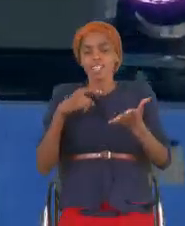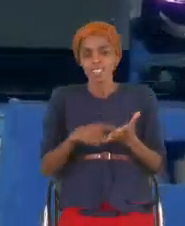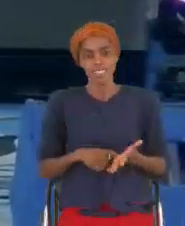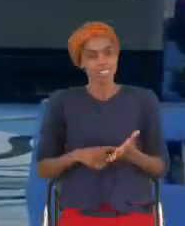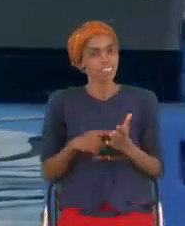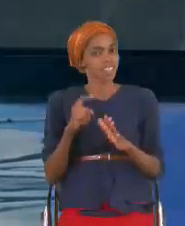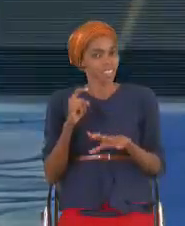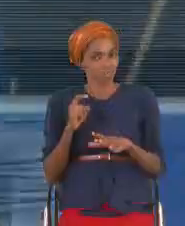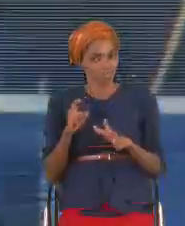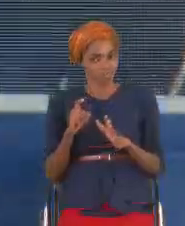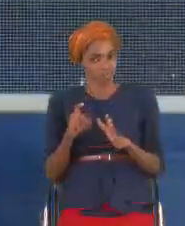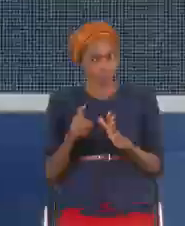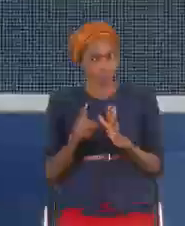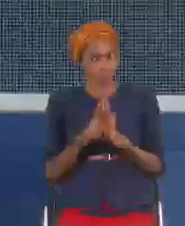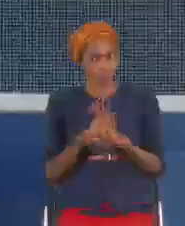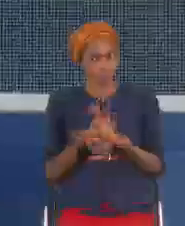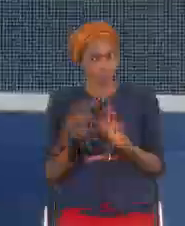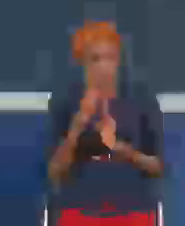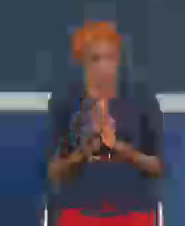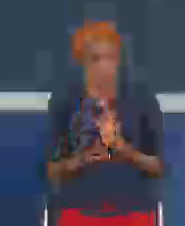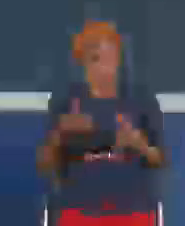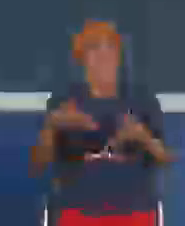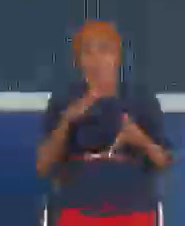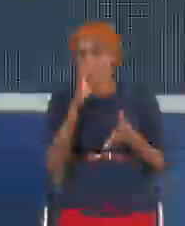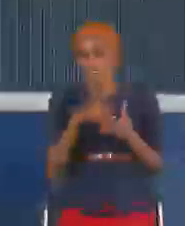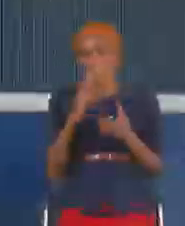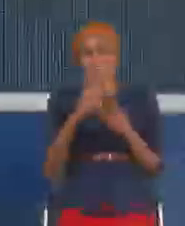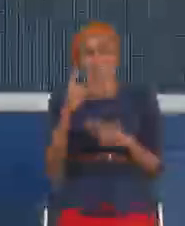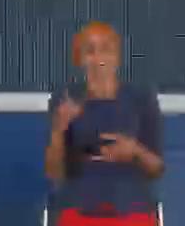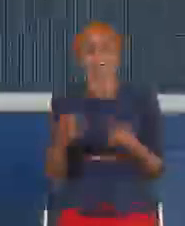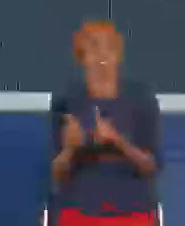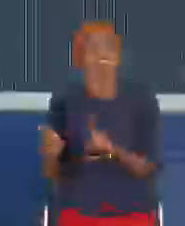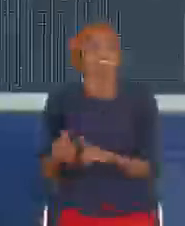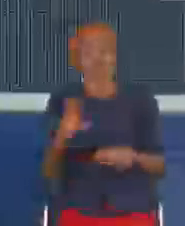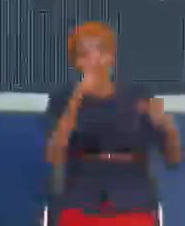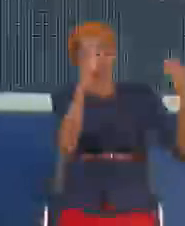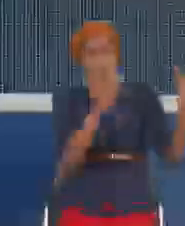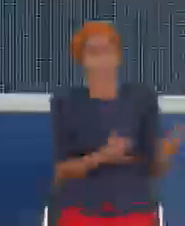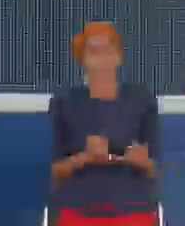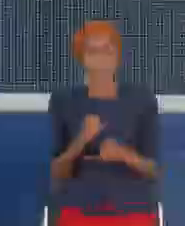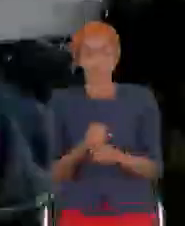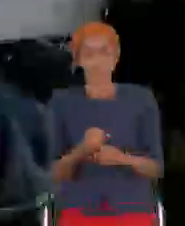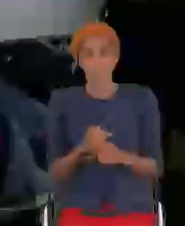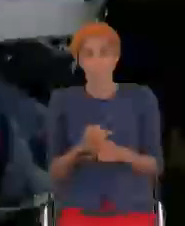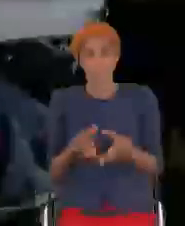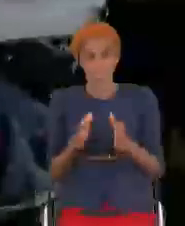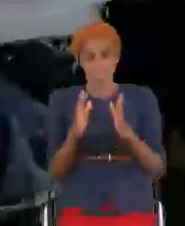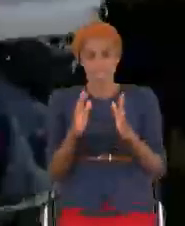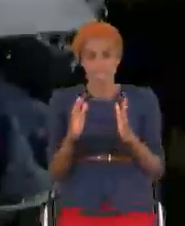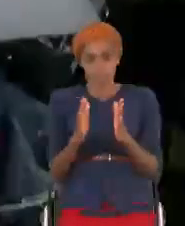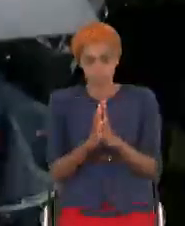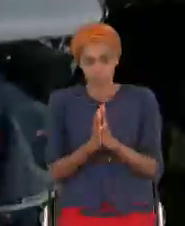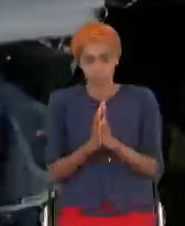hour, be it unto you according to your faith. Heads bowed and eyes closed. Heads bowed